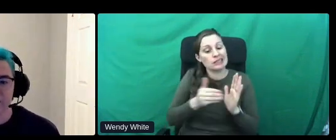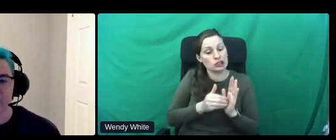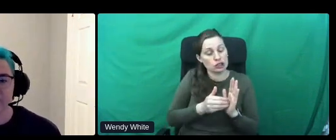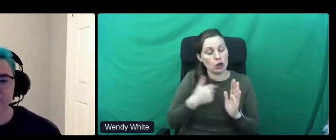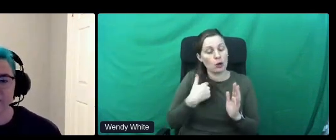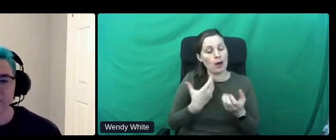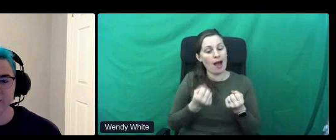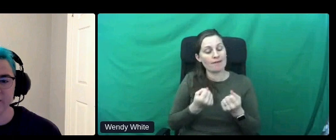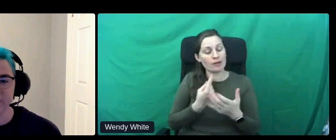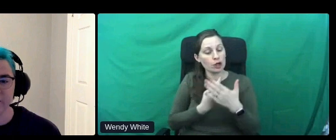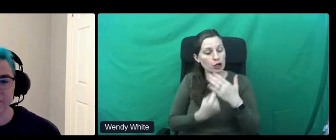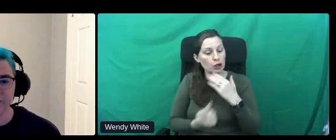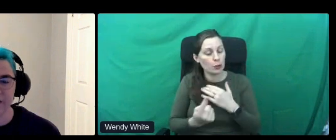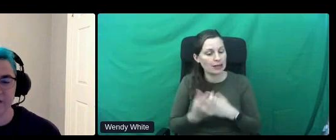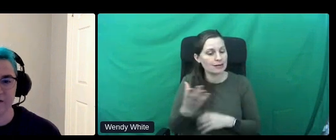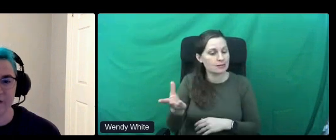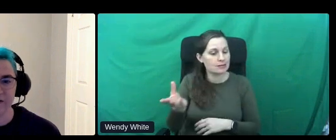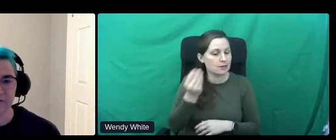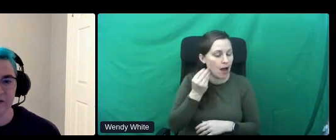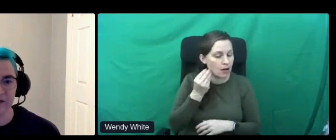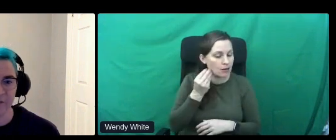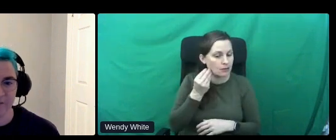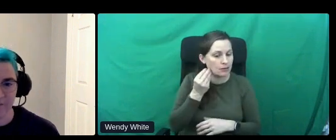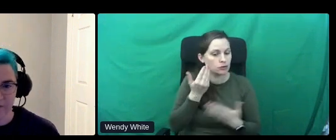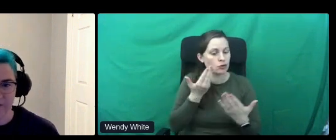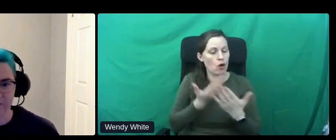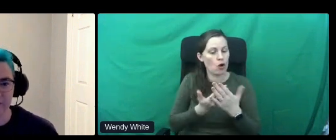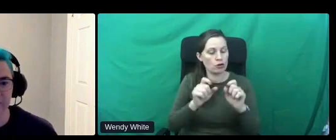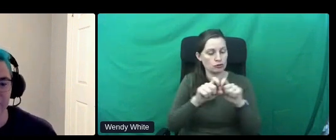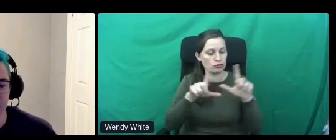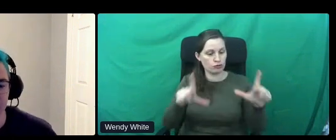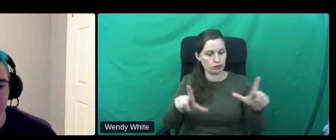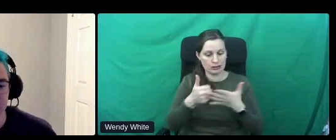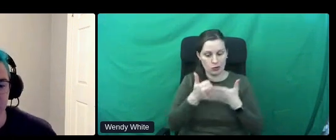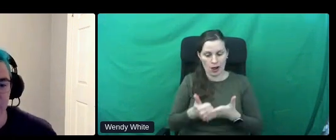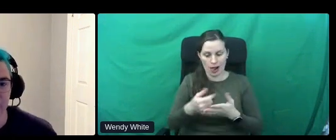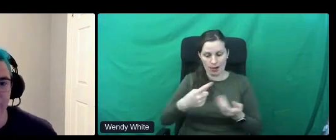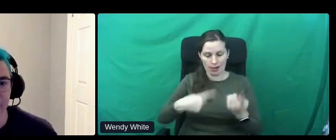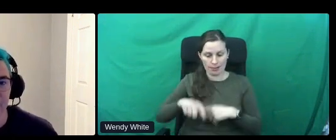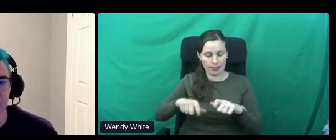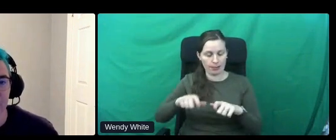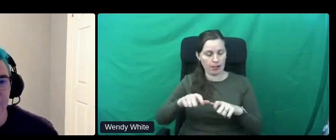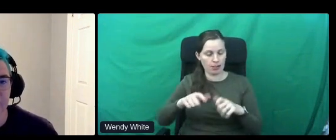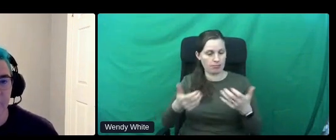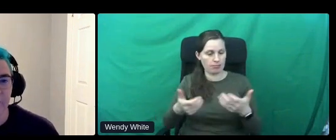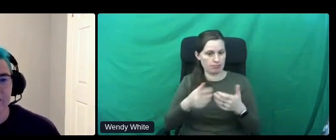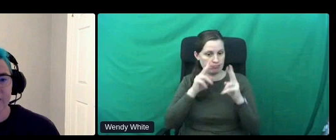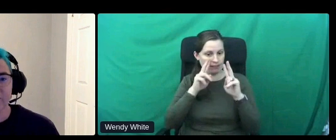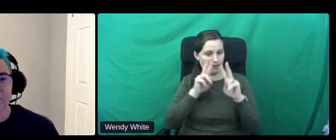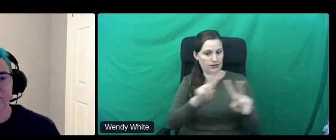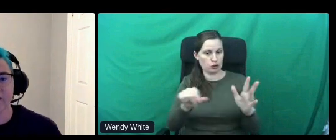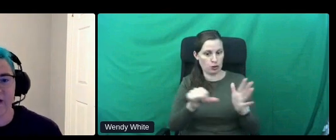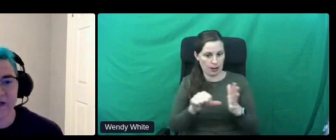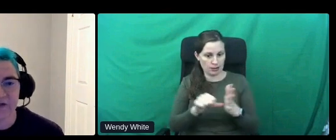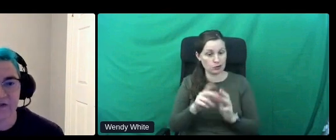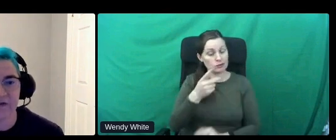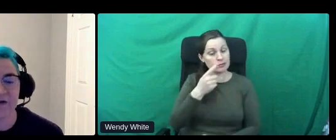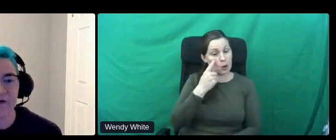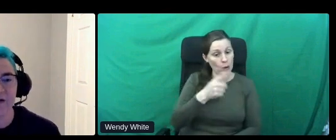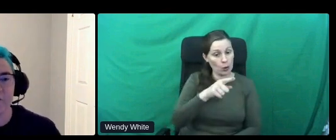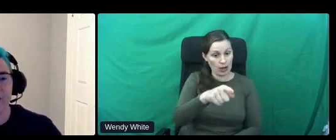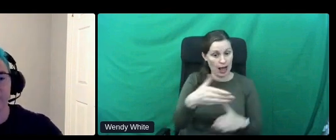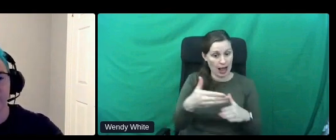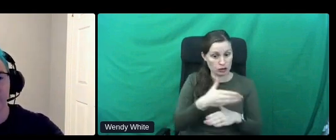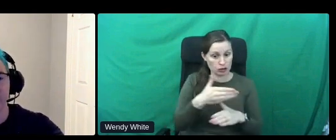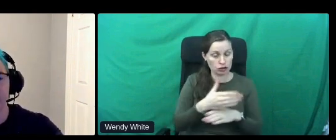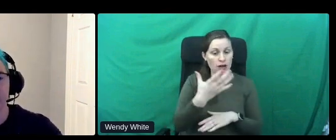unique sounds to on-screen to help players visualize things better. So we can take a look at this in action.